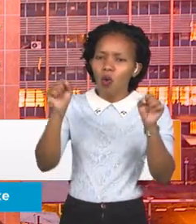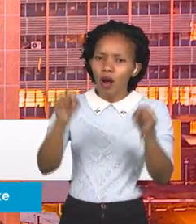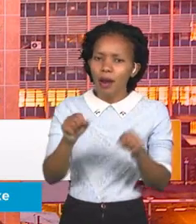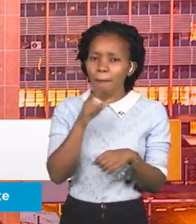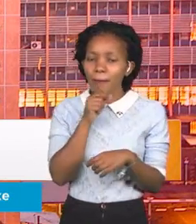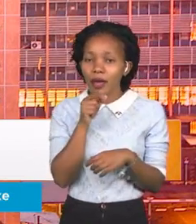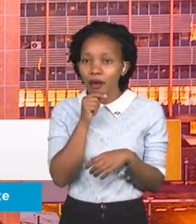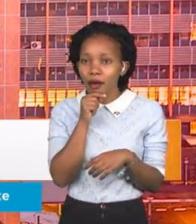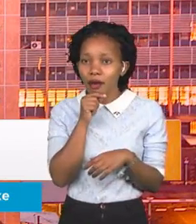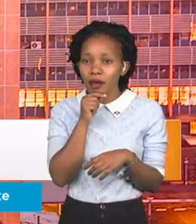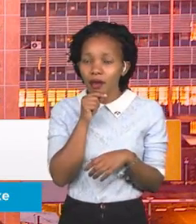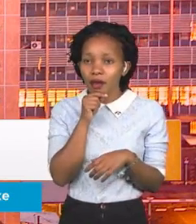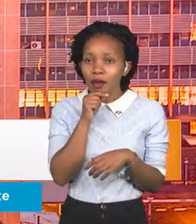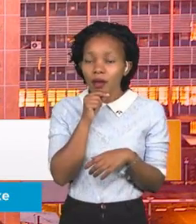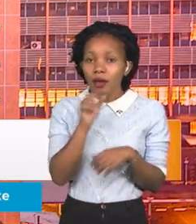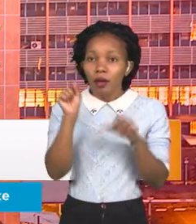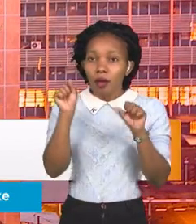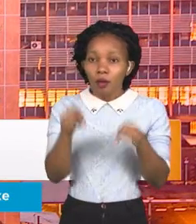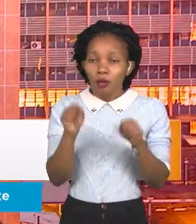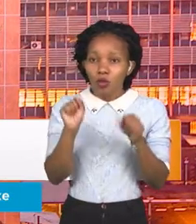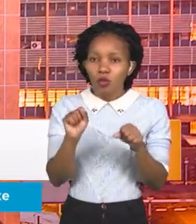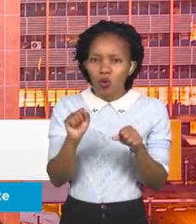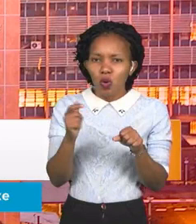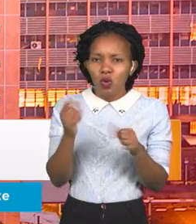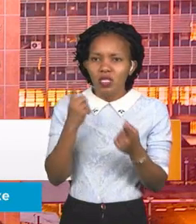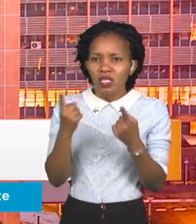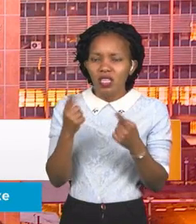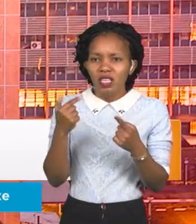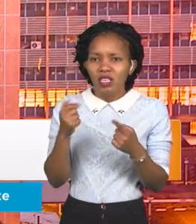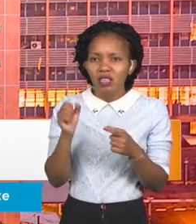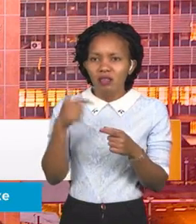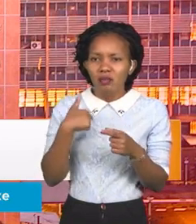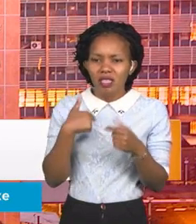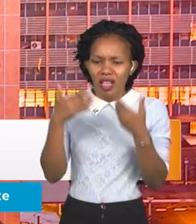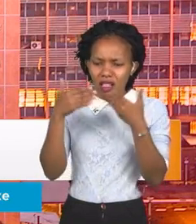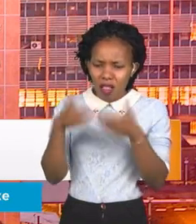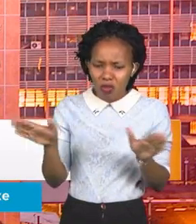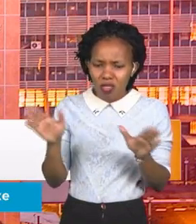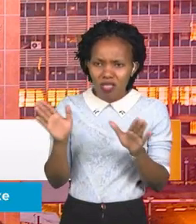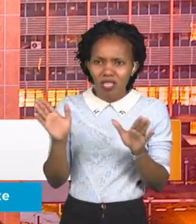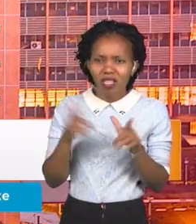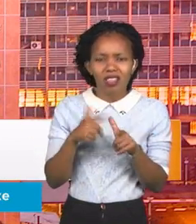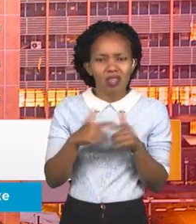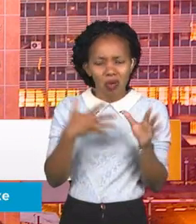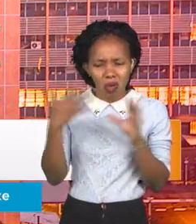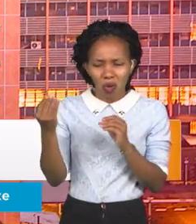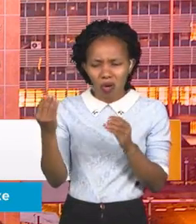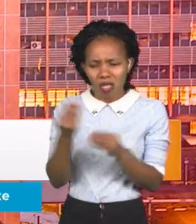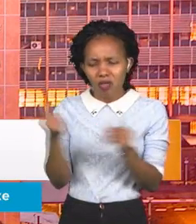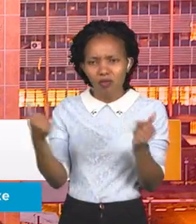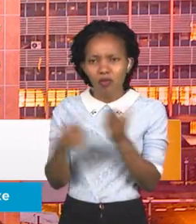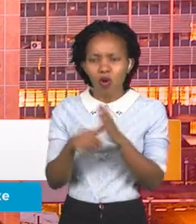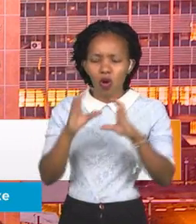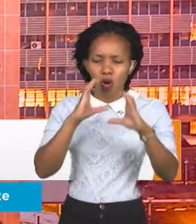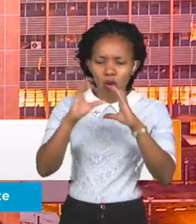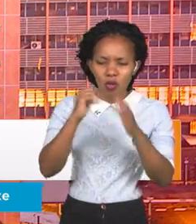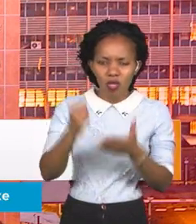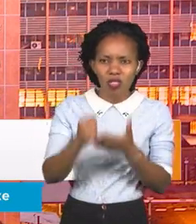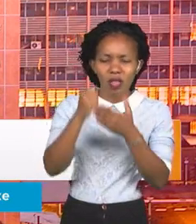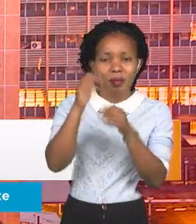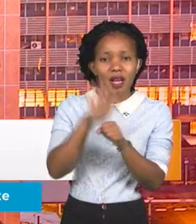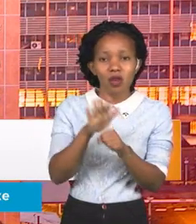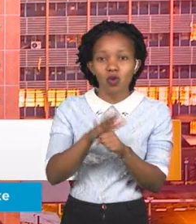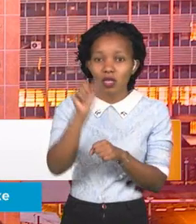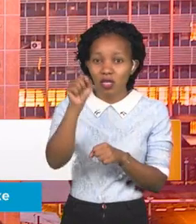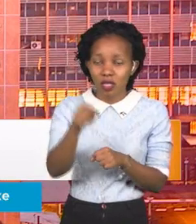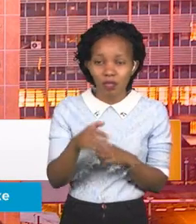take the, I lost, let me take the L and just go and chill with it. Mm-hmm. Communication helps a long way. Mm-hmm.